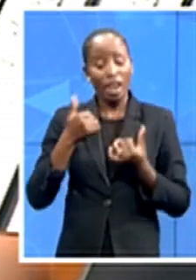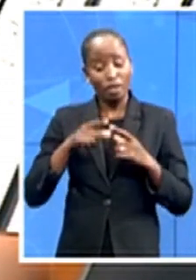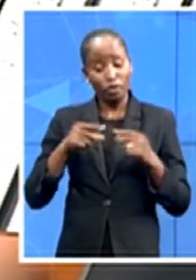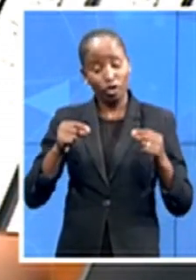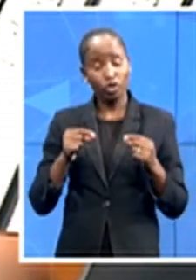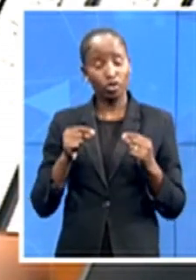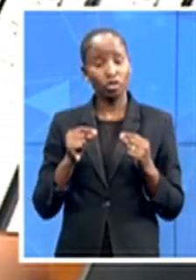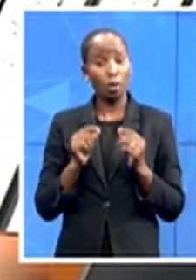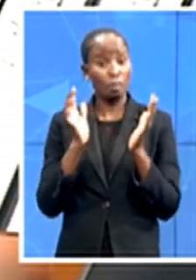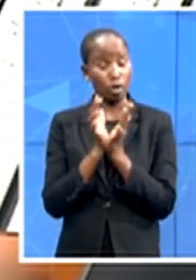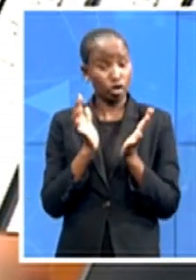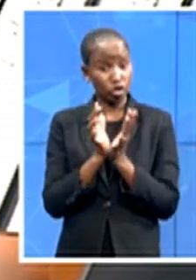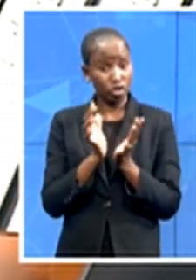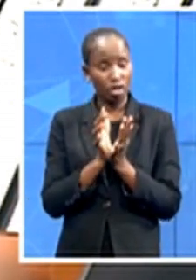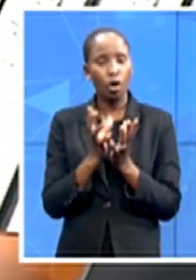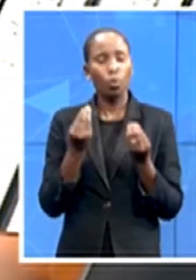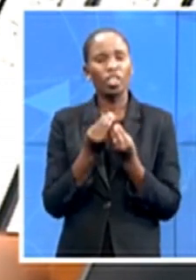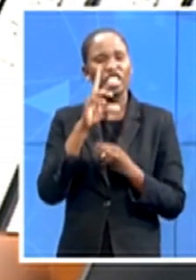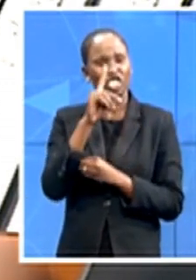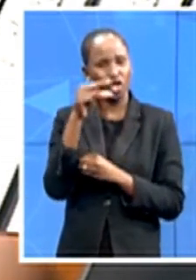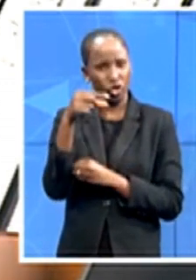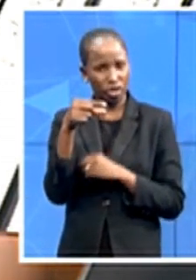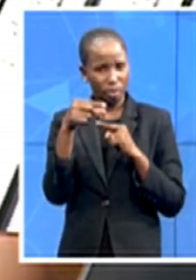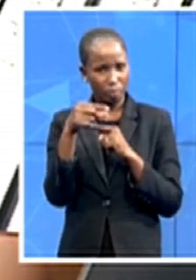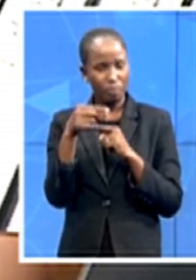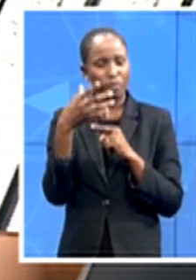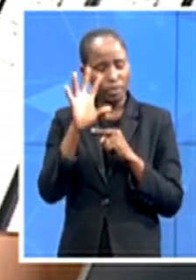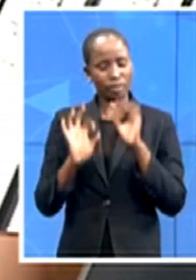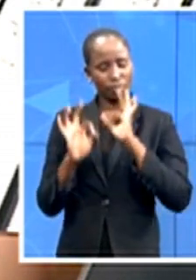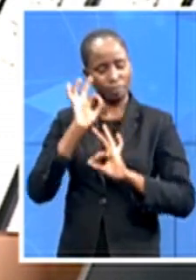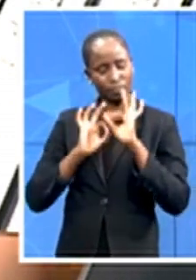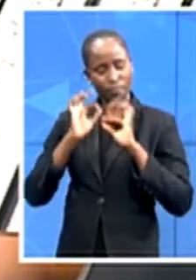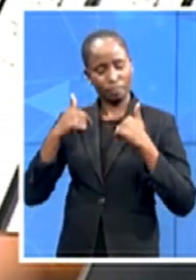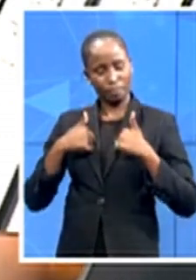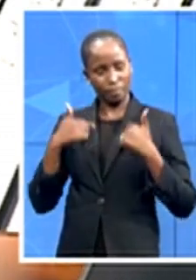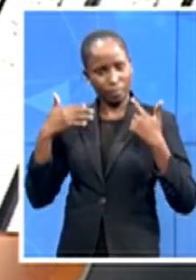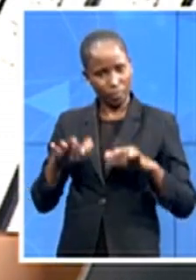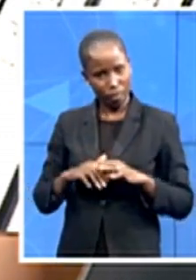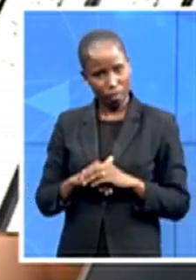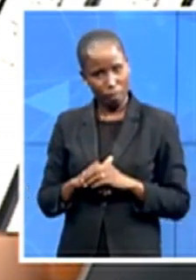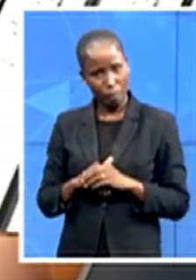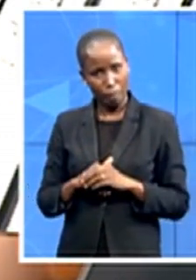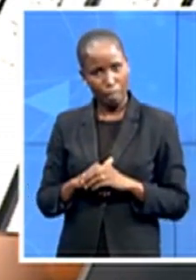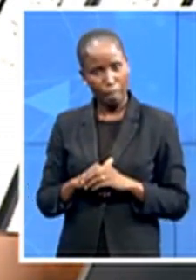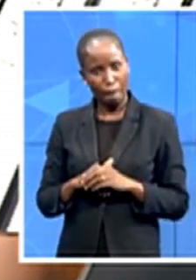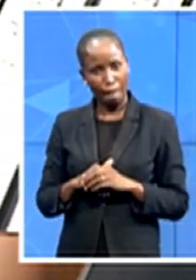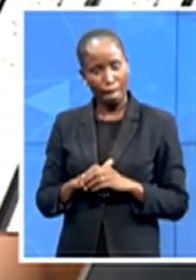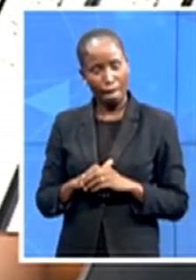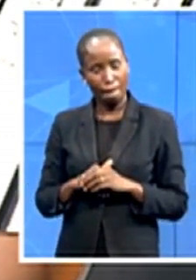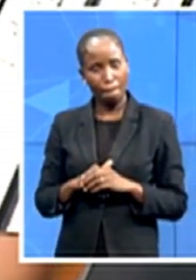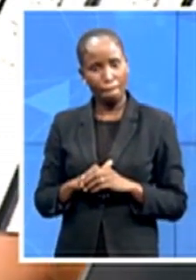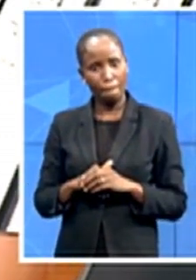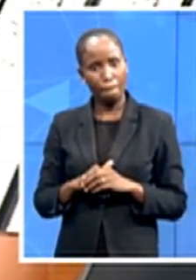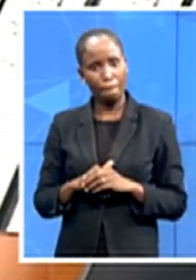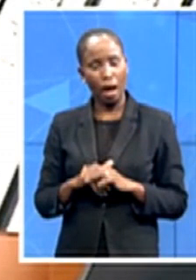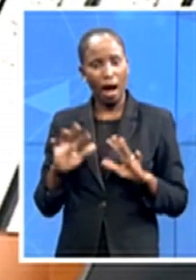who described to me in fairly graphic terms how he feared that now